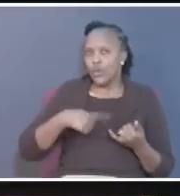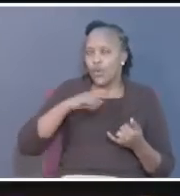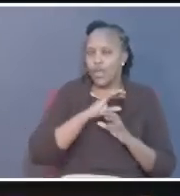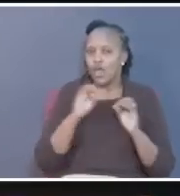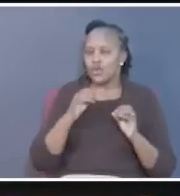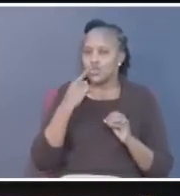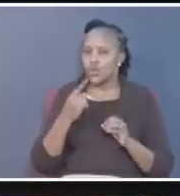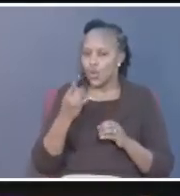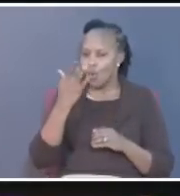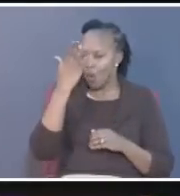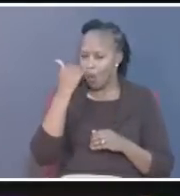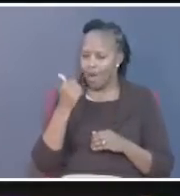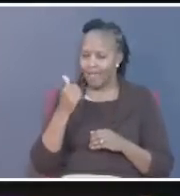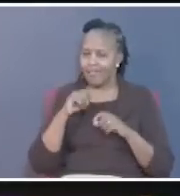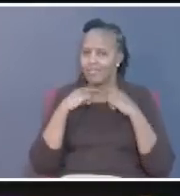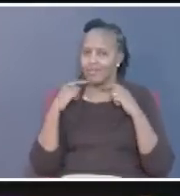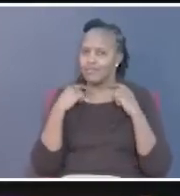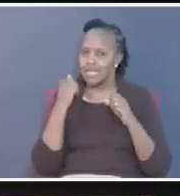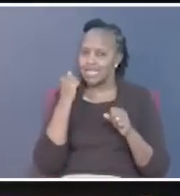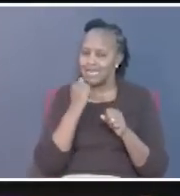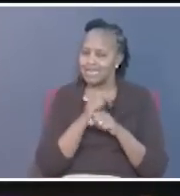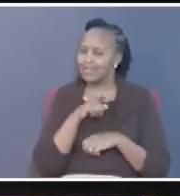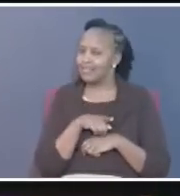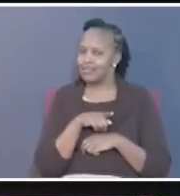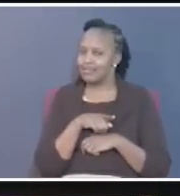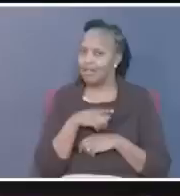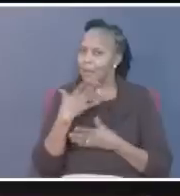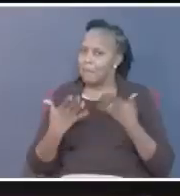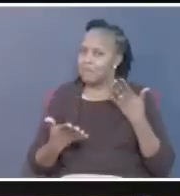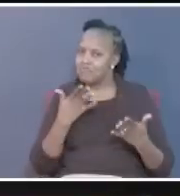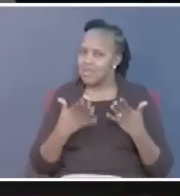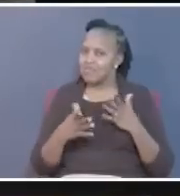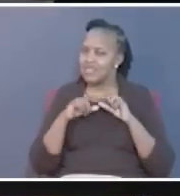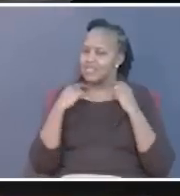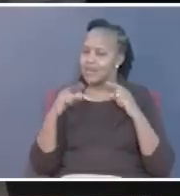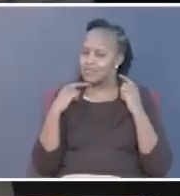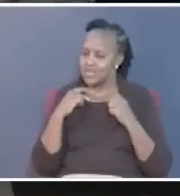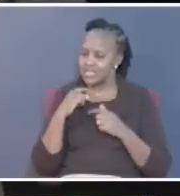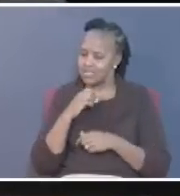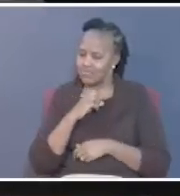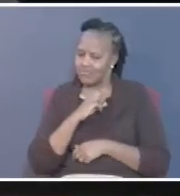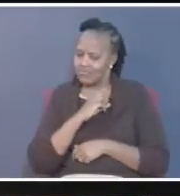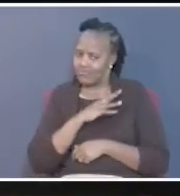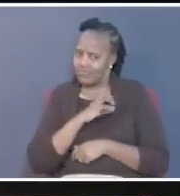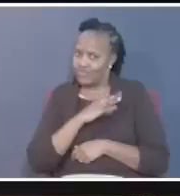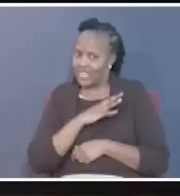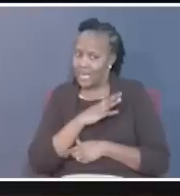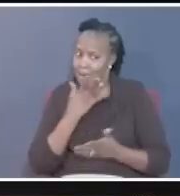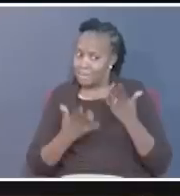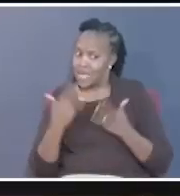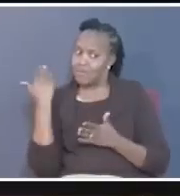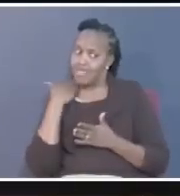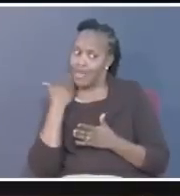the priest did this. Maybe the priest was afraid that the robbers might still be in the